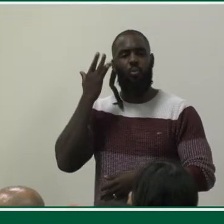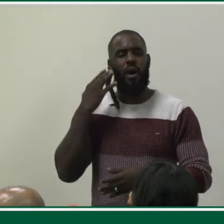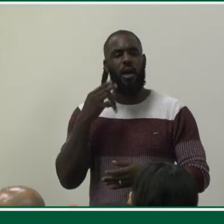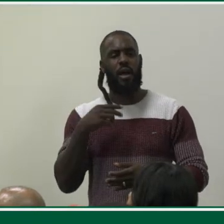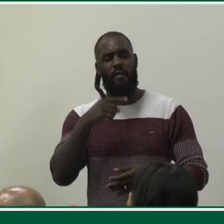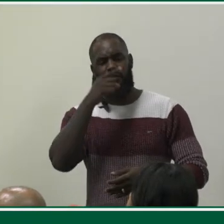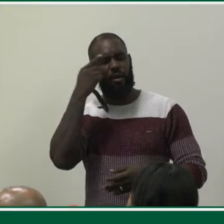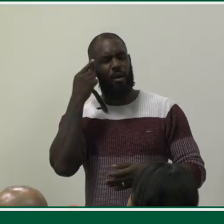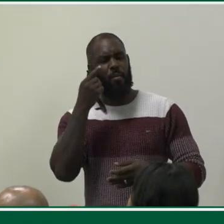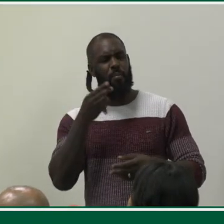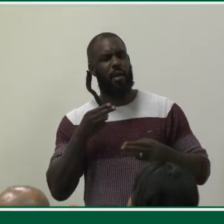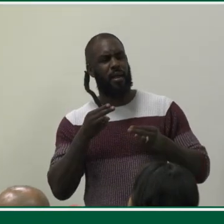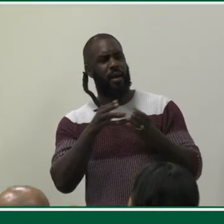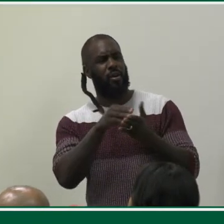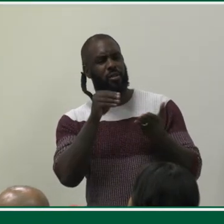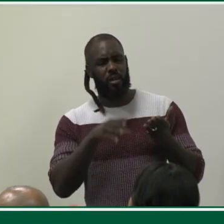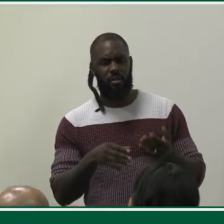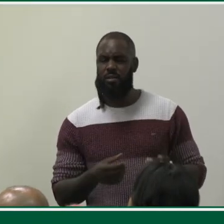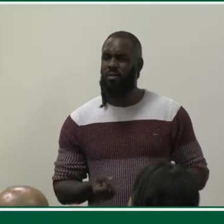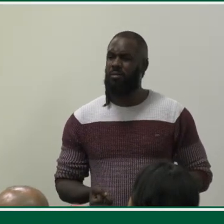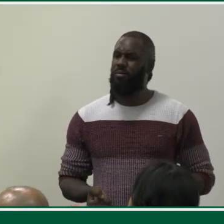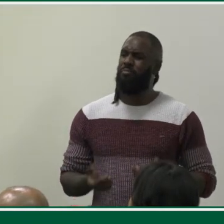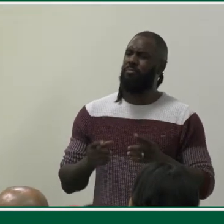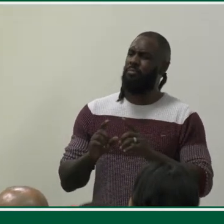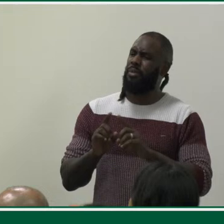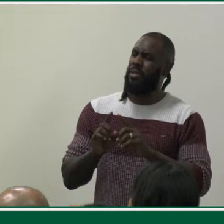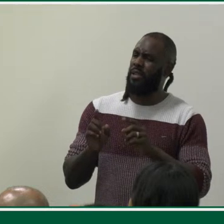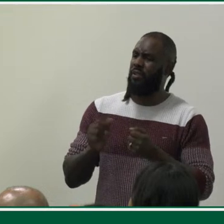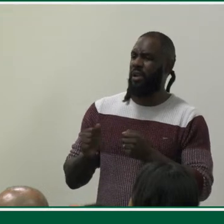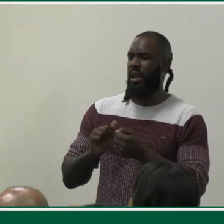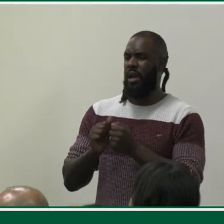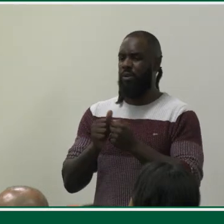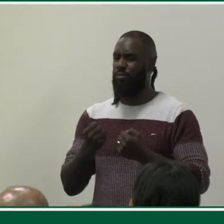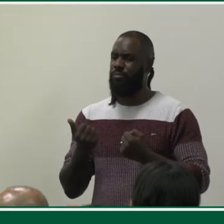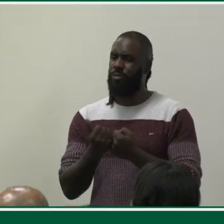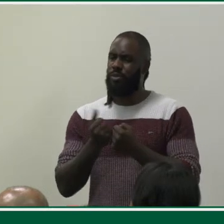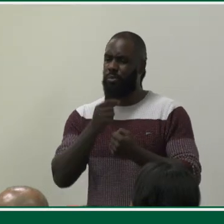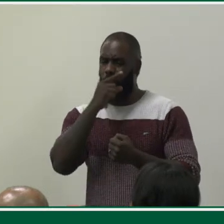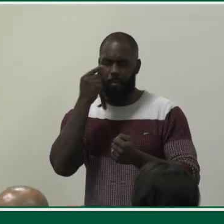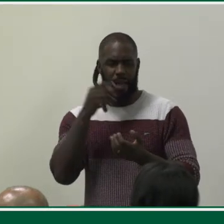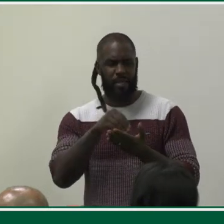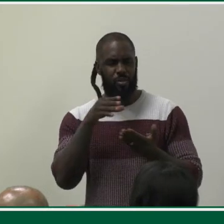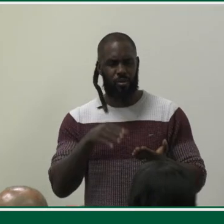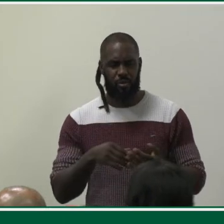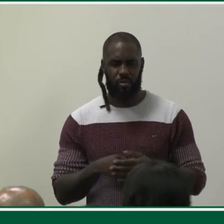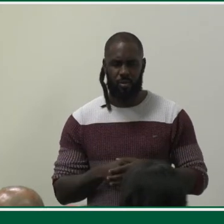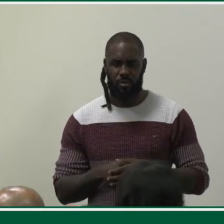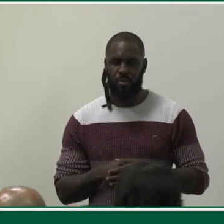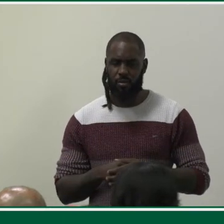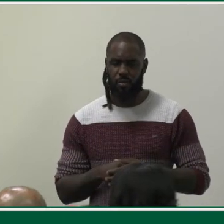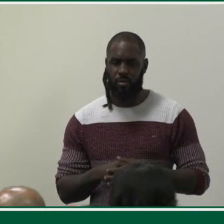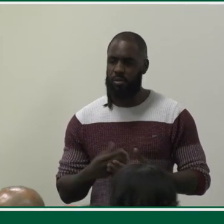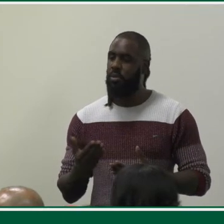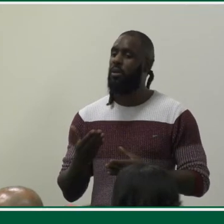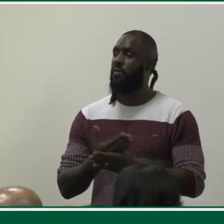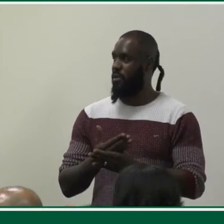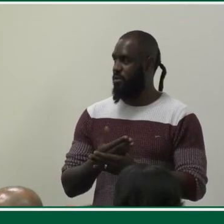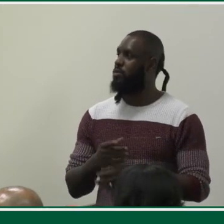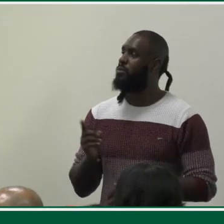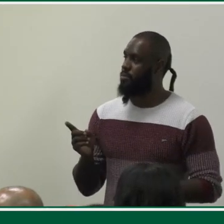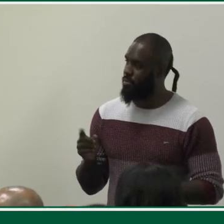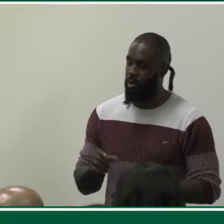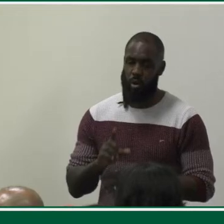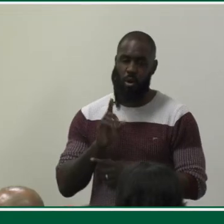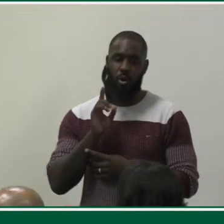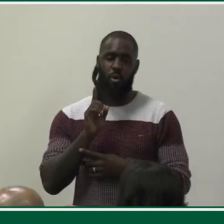College? Because there's a lot of different ways in which you could create one intervention that's designed to try to support Black students. Some campuses say, hey, we're going to go all in on one resource